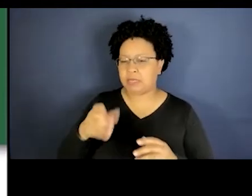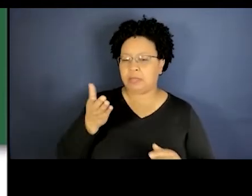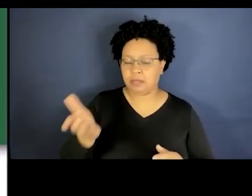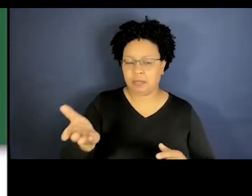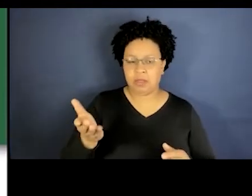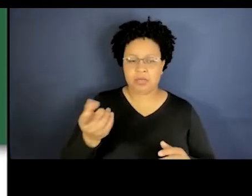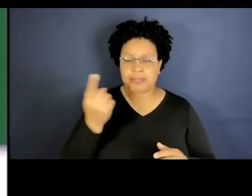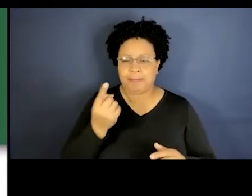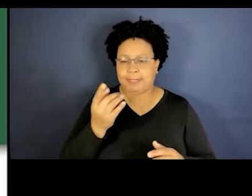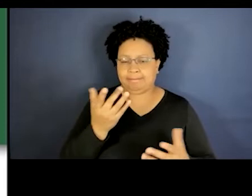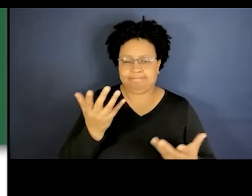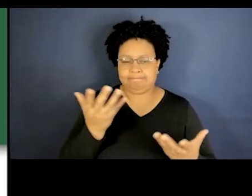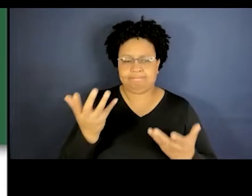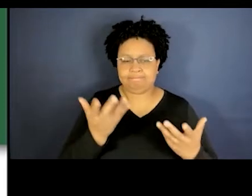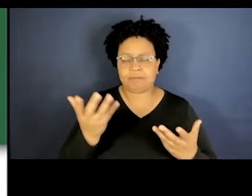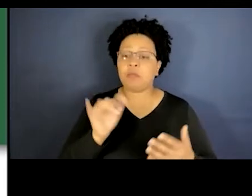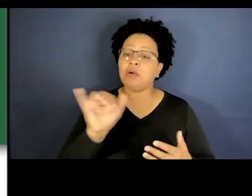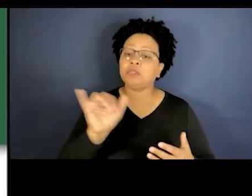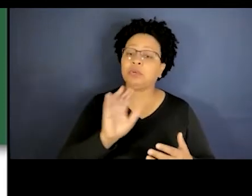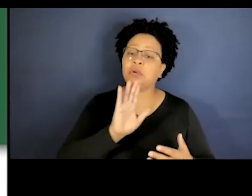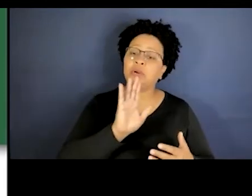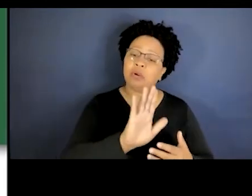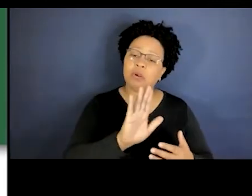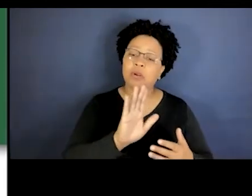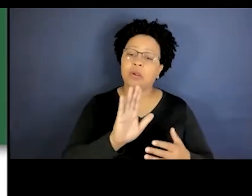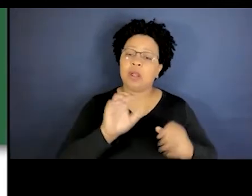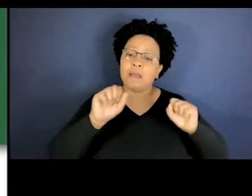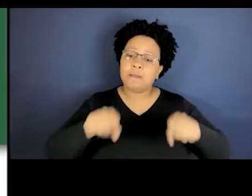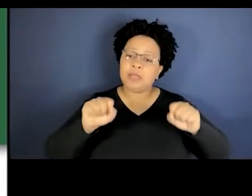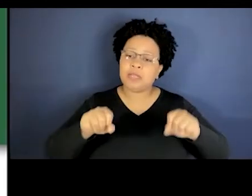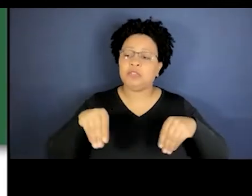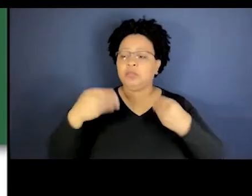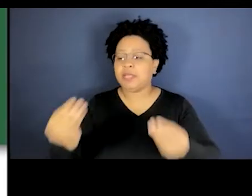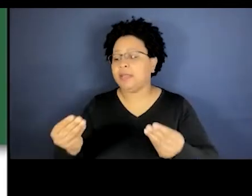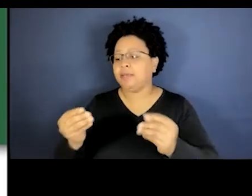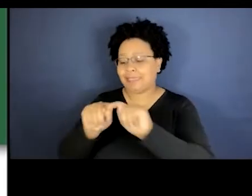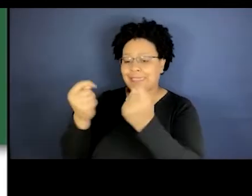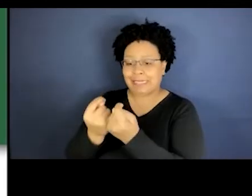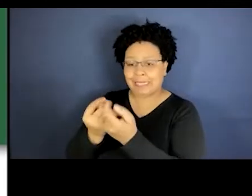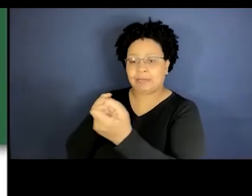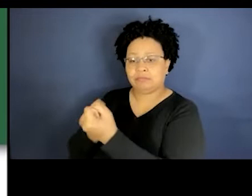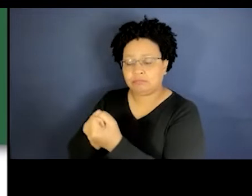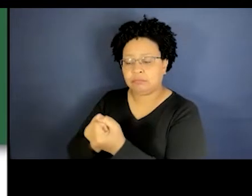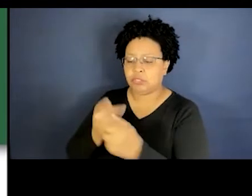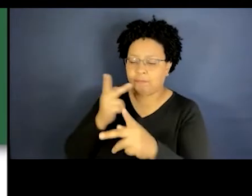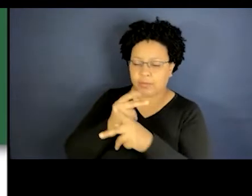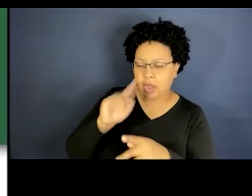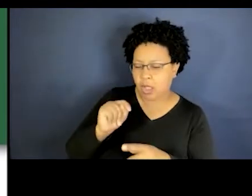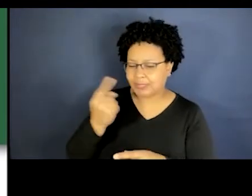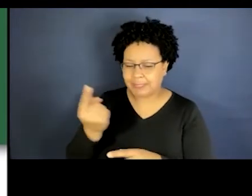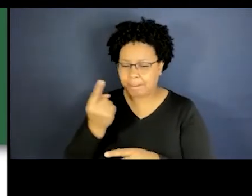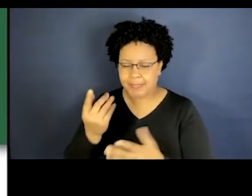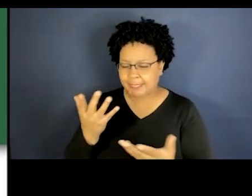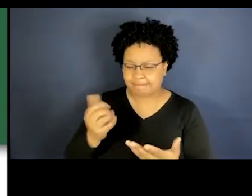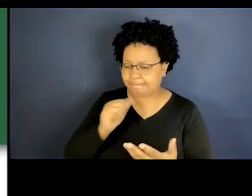also, of course, her ability to give to the team, and her ability to figure out what was missing. And then when